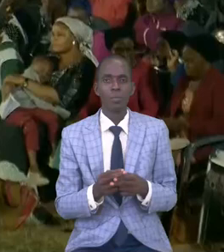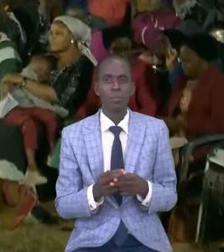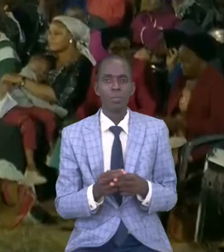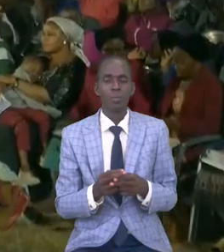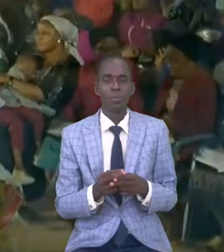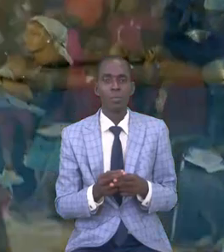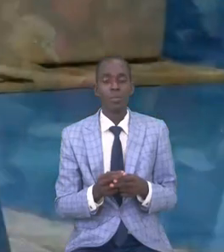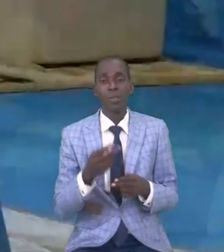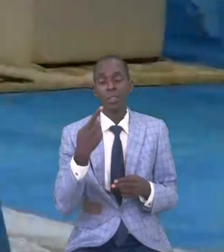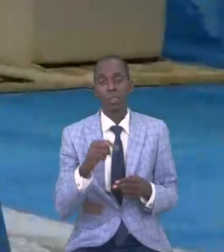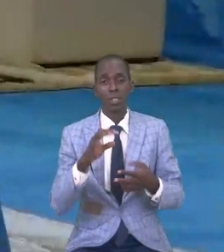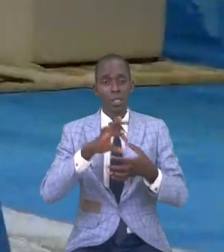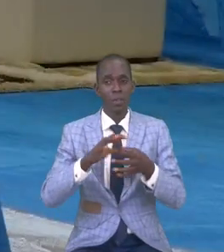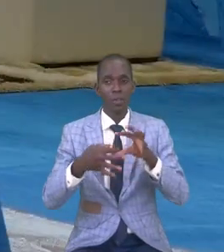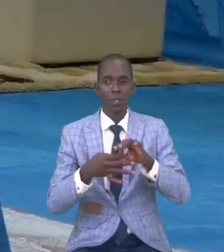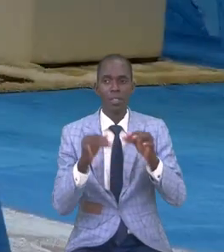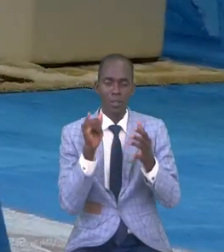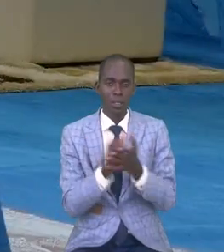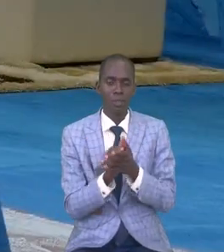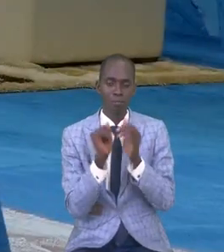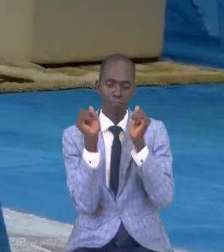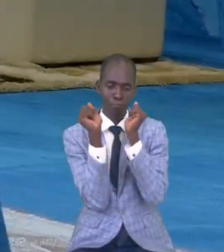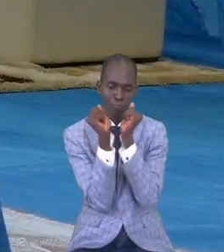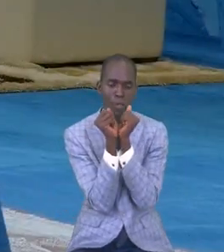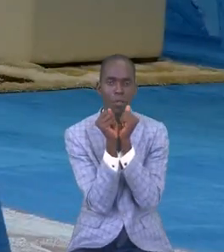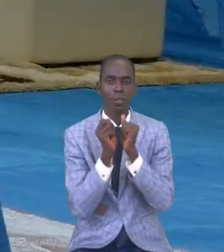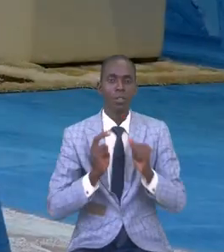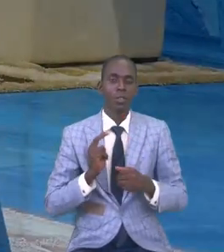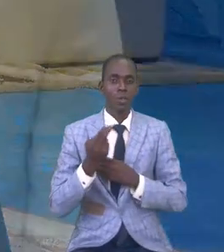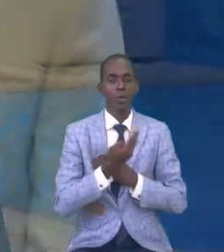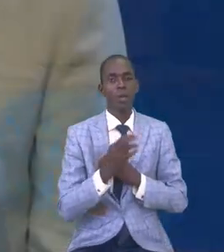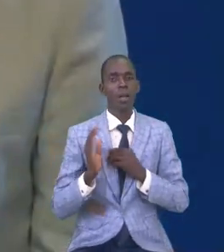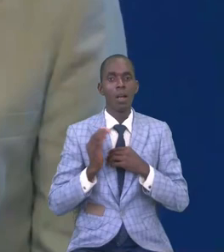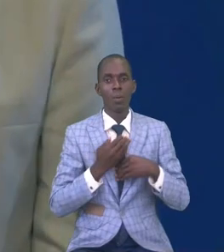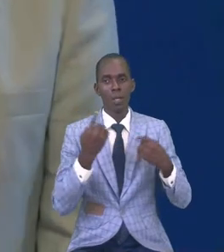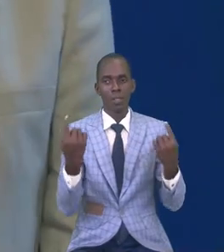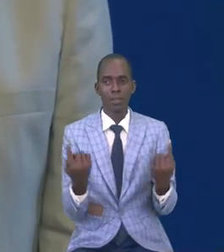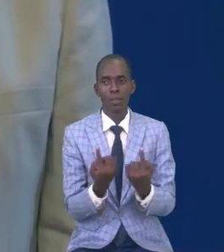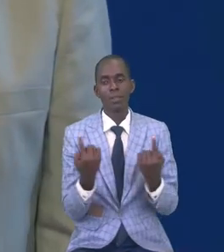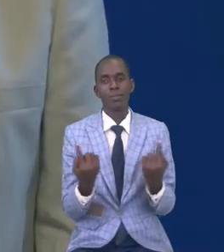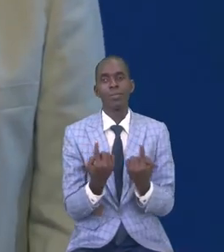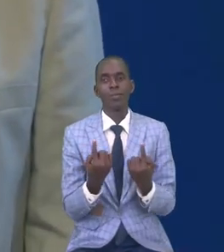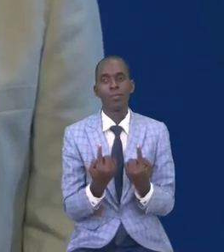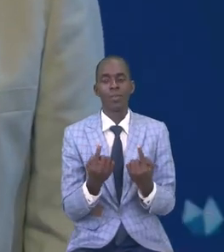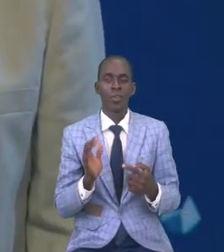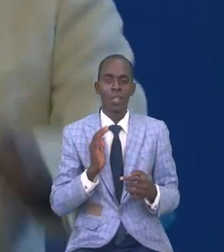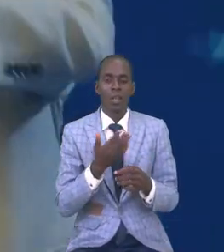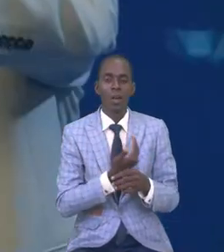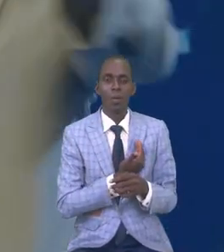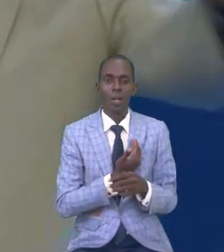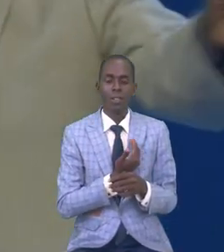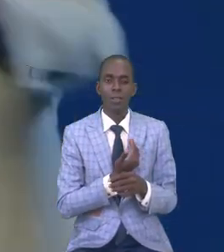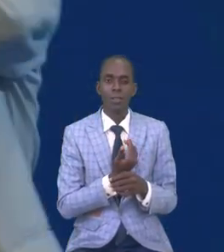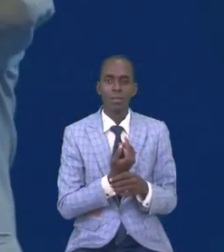The fetters that bind us, our sin, and Satan, there